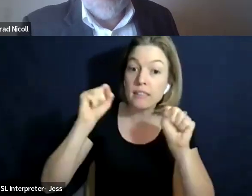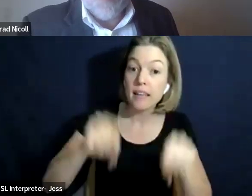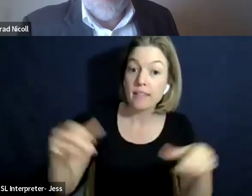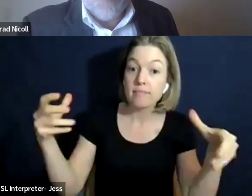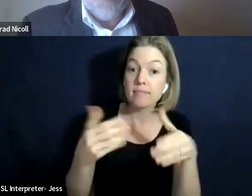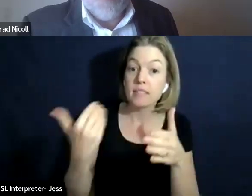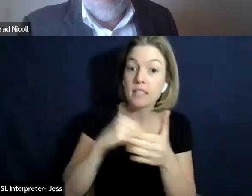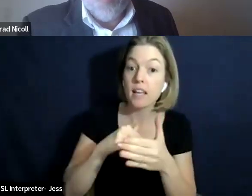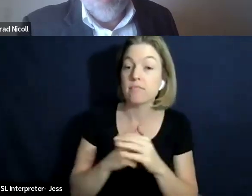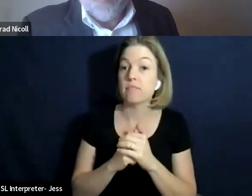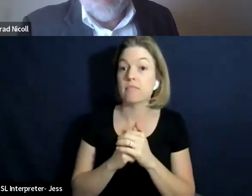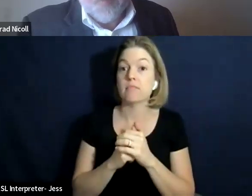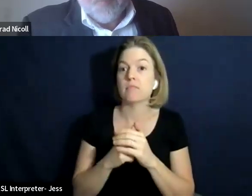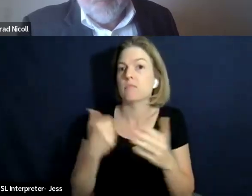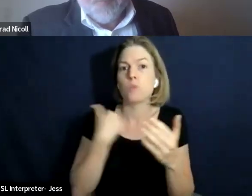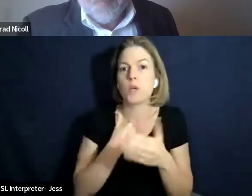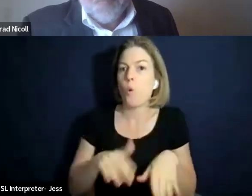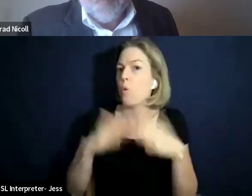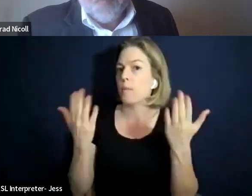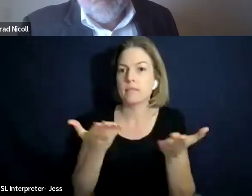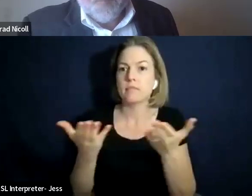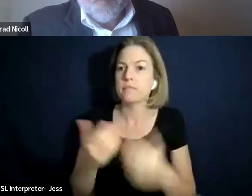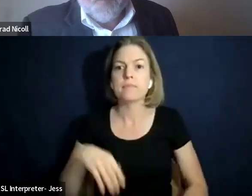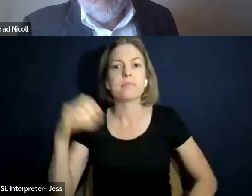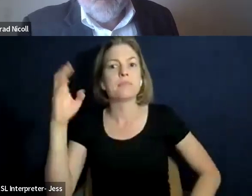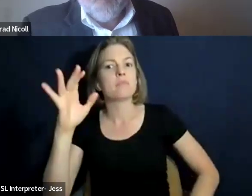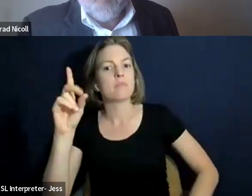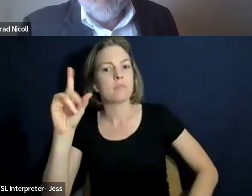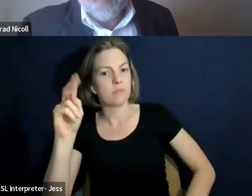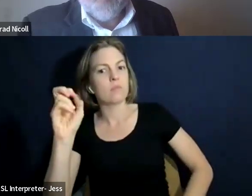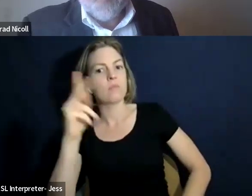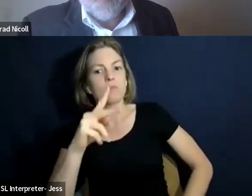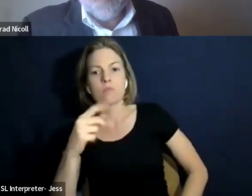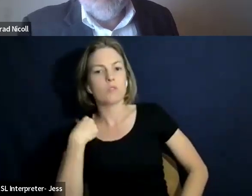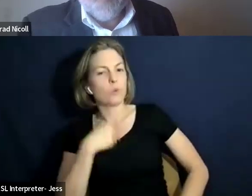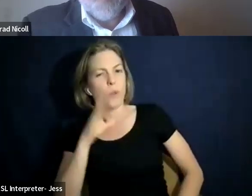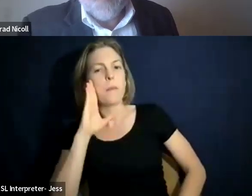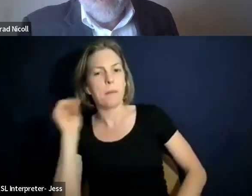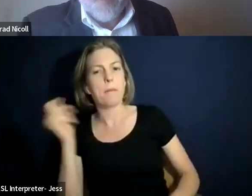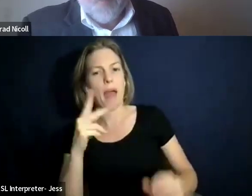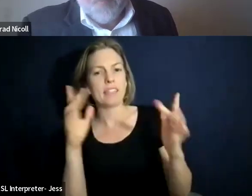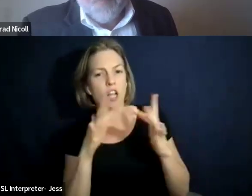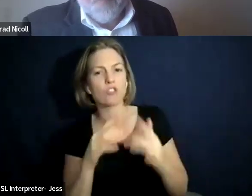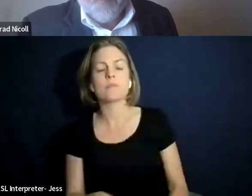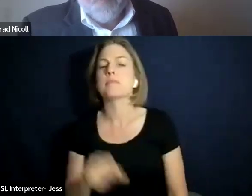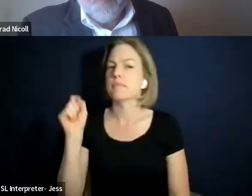that's something that, we're open to. Okay, we'll be back in touch with you. Thank